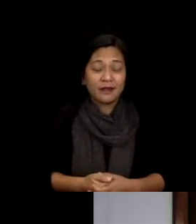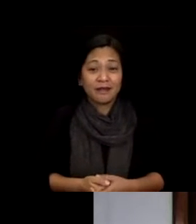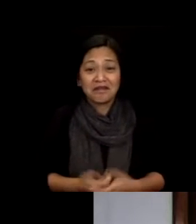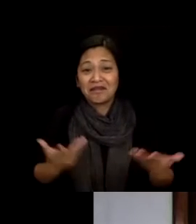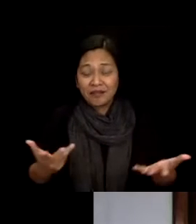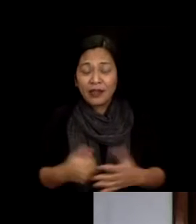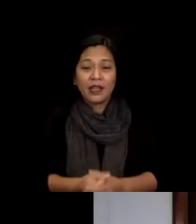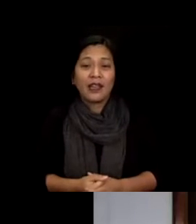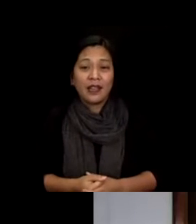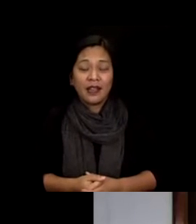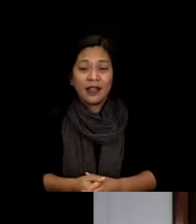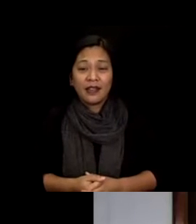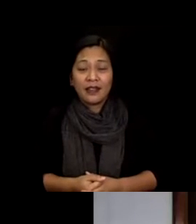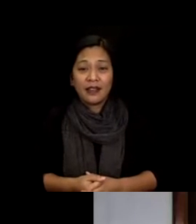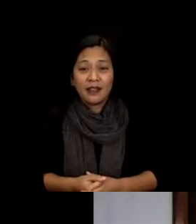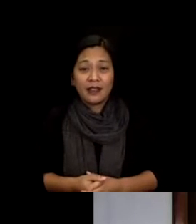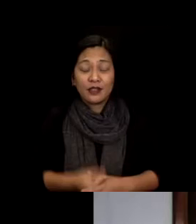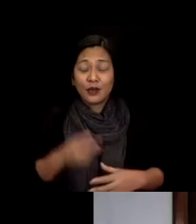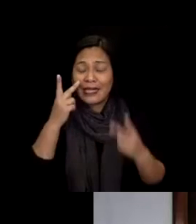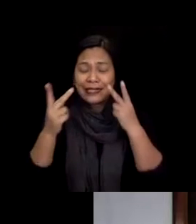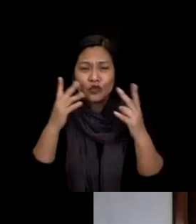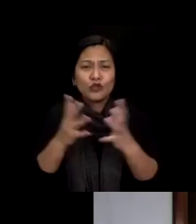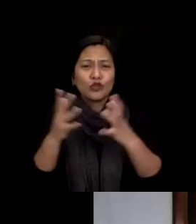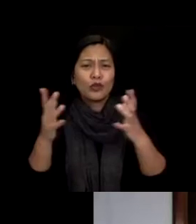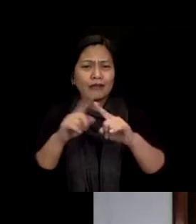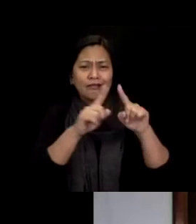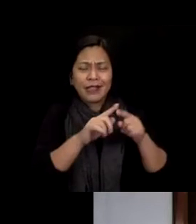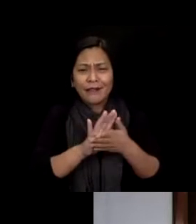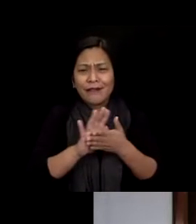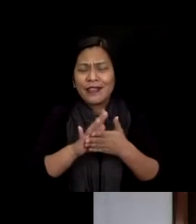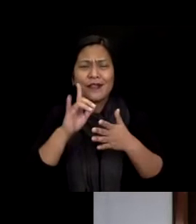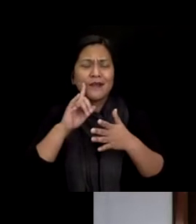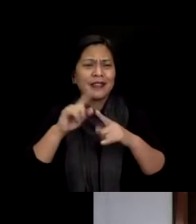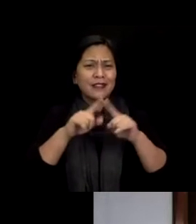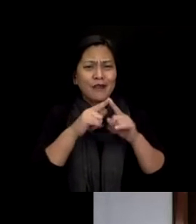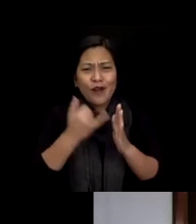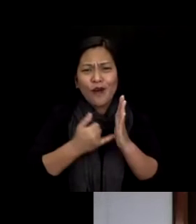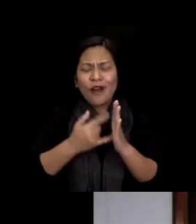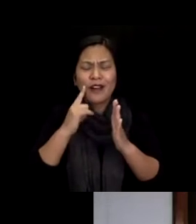just inspired by the work I see at festivals and coming out of festivals,